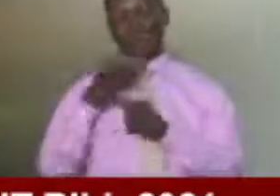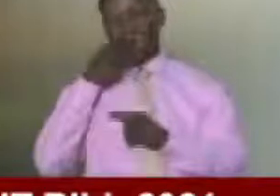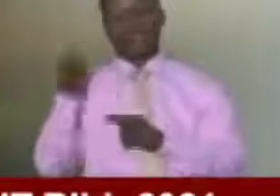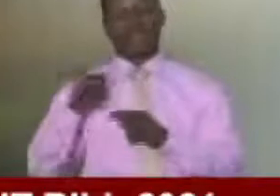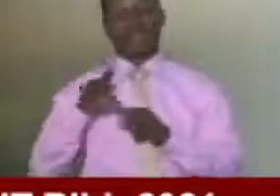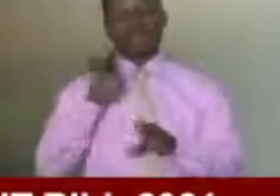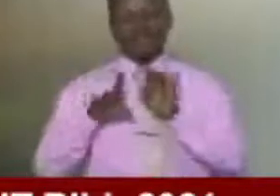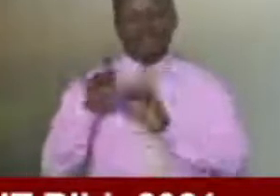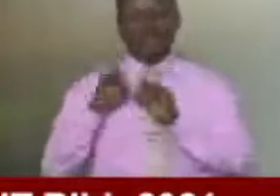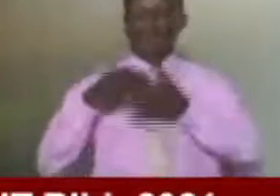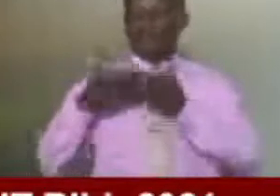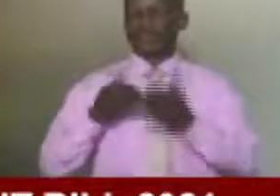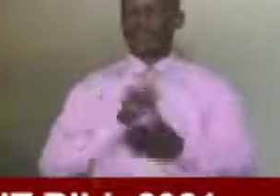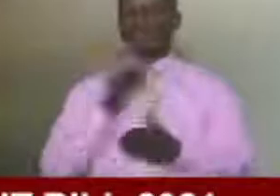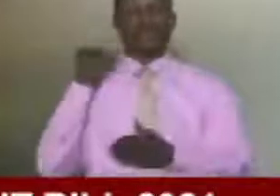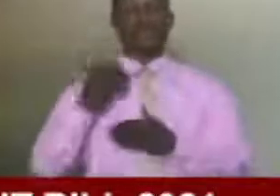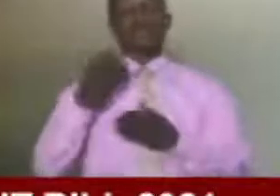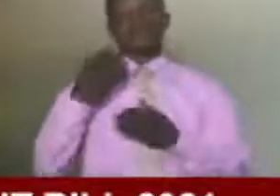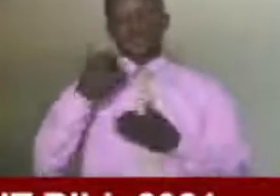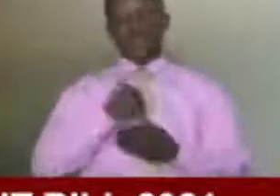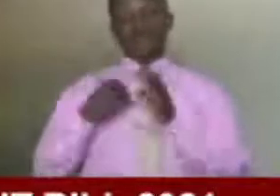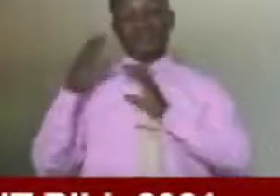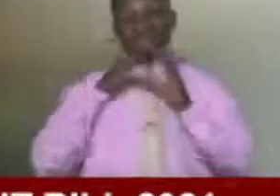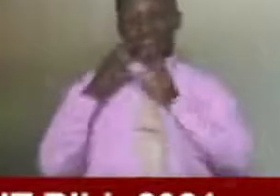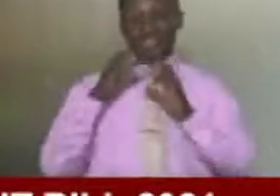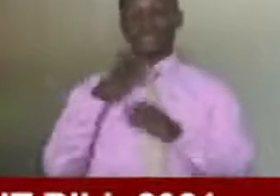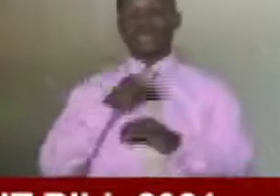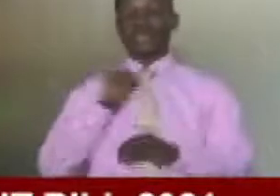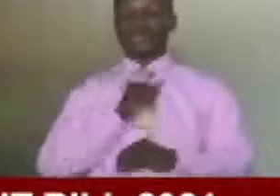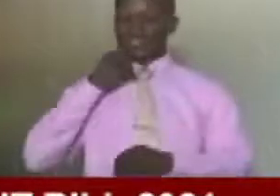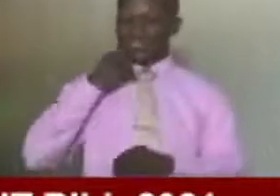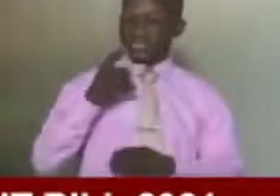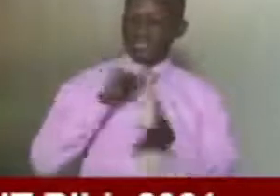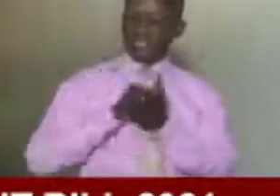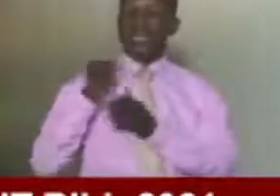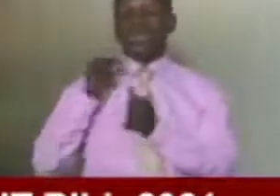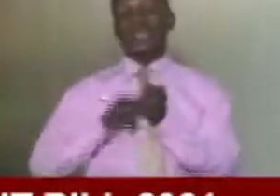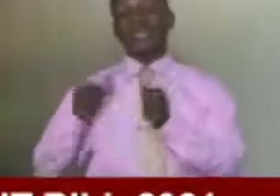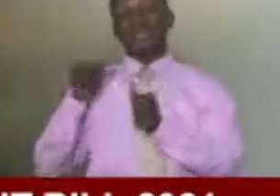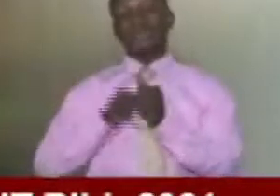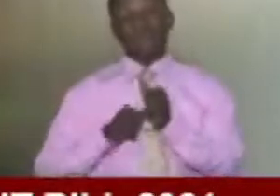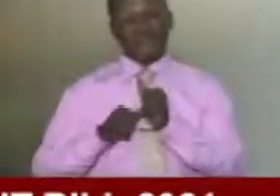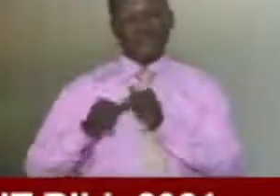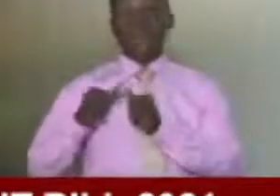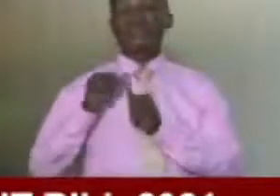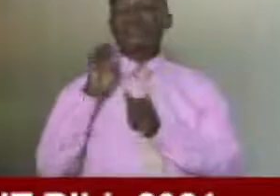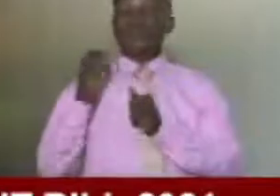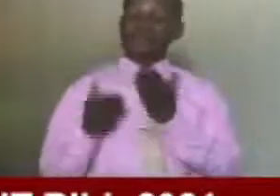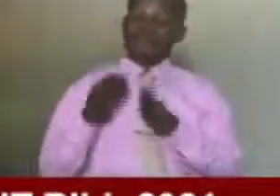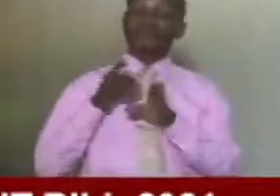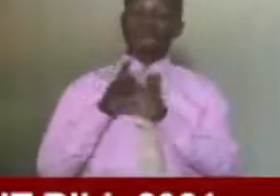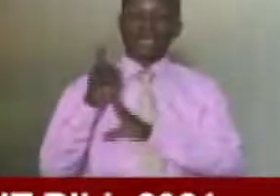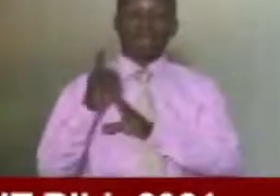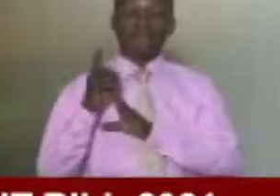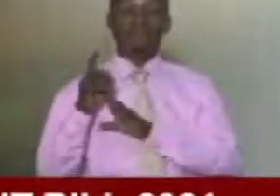processes. I was having a conversation with someone the other day, and I said to them that Even if we were to have direct primaries, for instance,